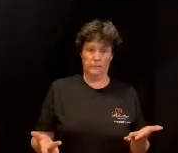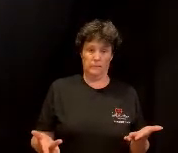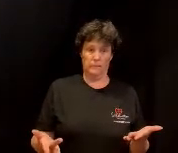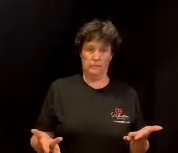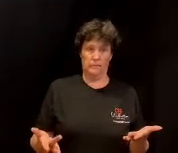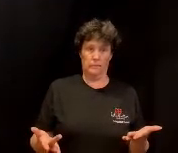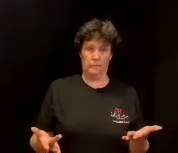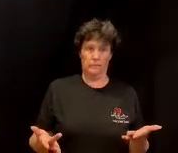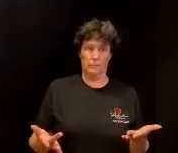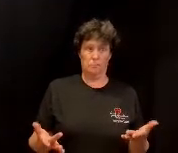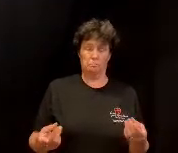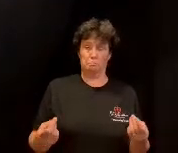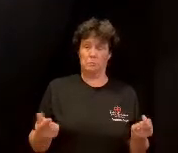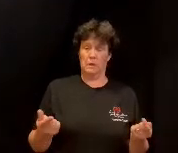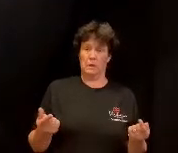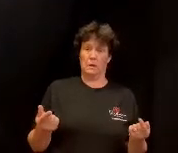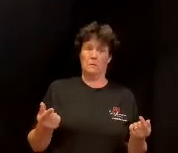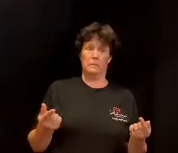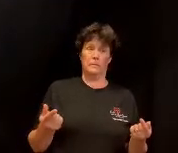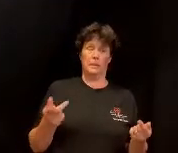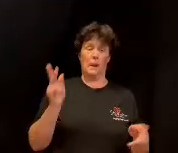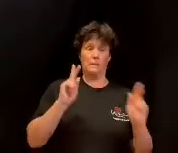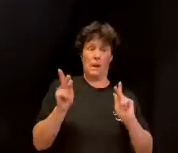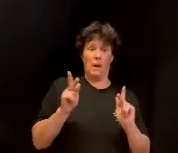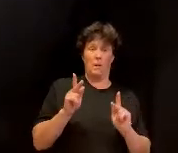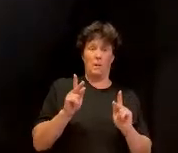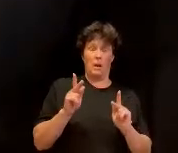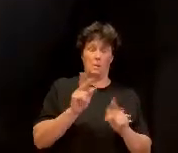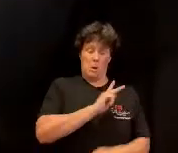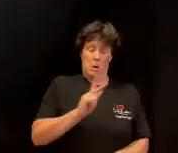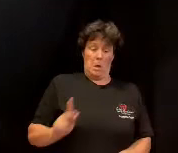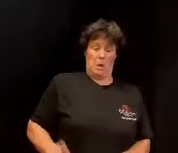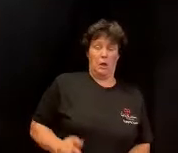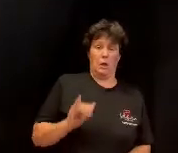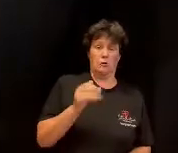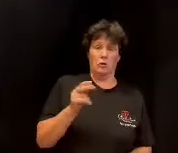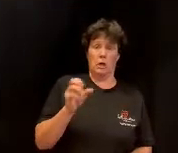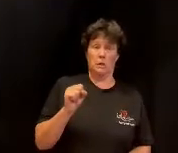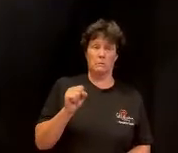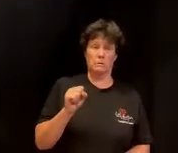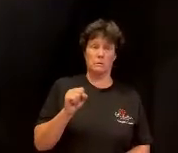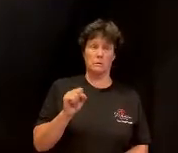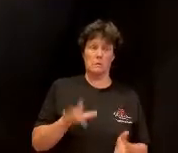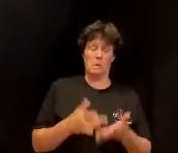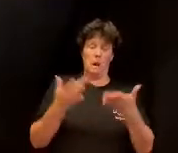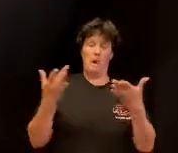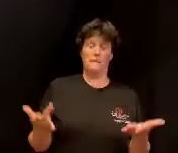So all of a sudden, man, somebody gets out their King James machine gun.